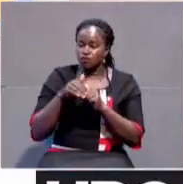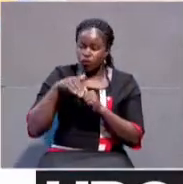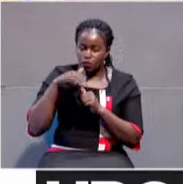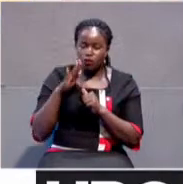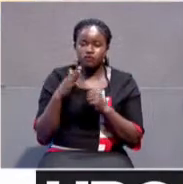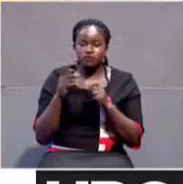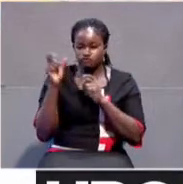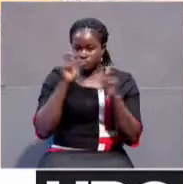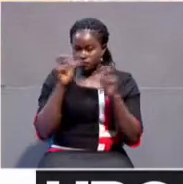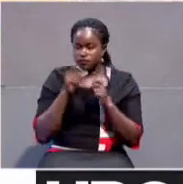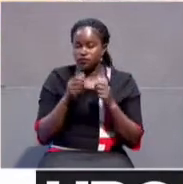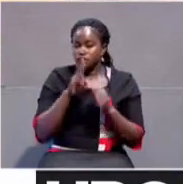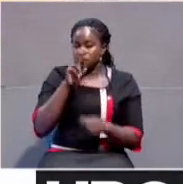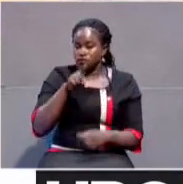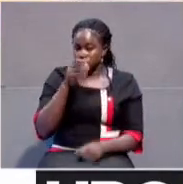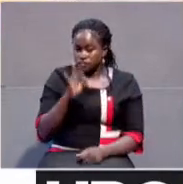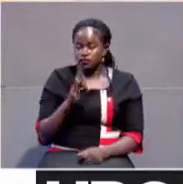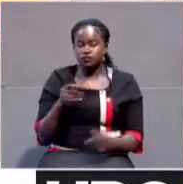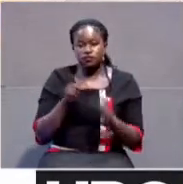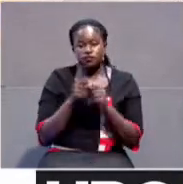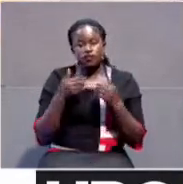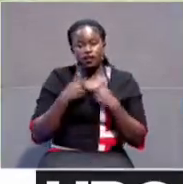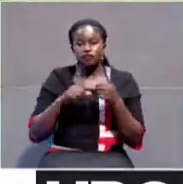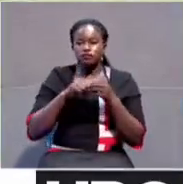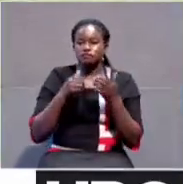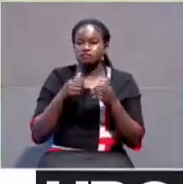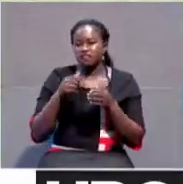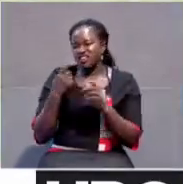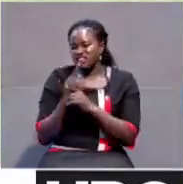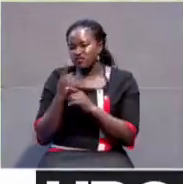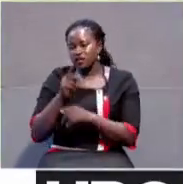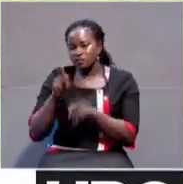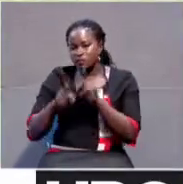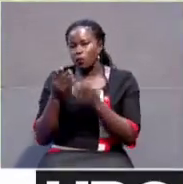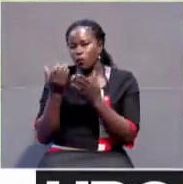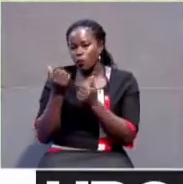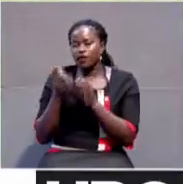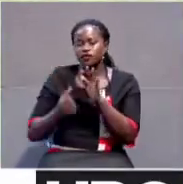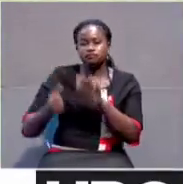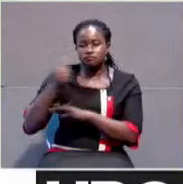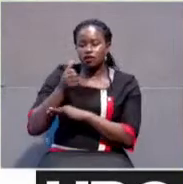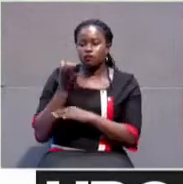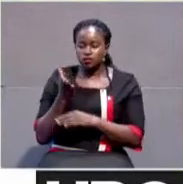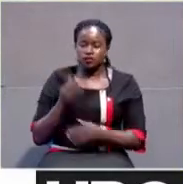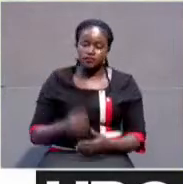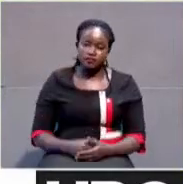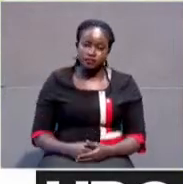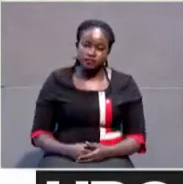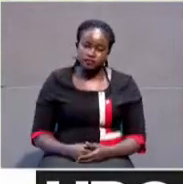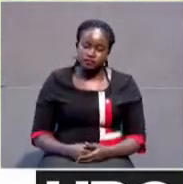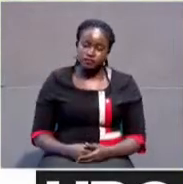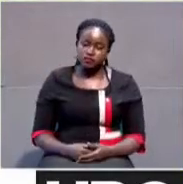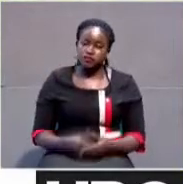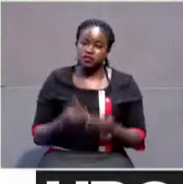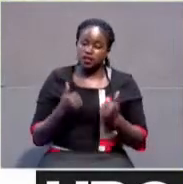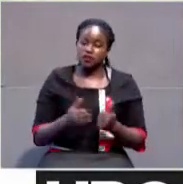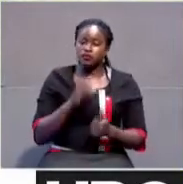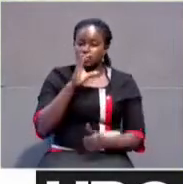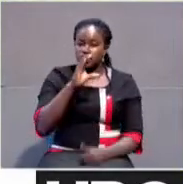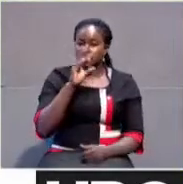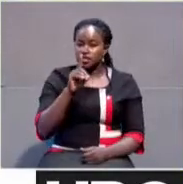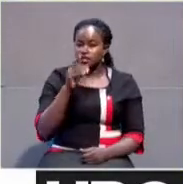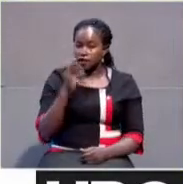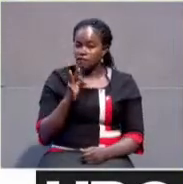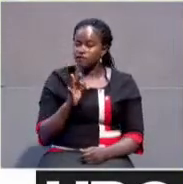The UPDF still has pending cases of promotion. And the CPA is instructed